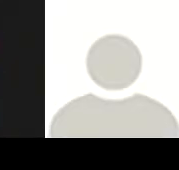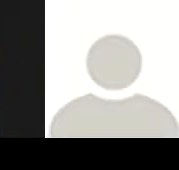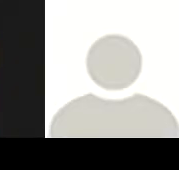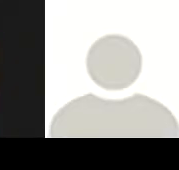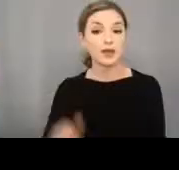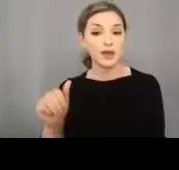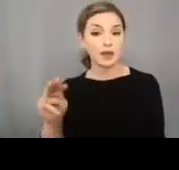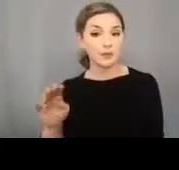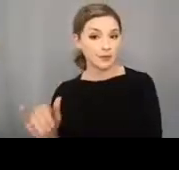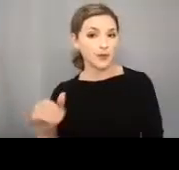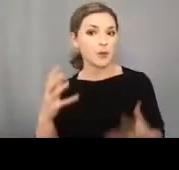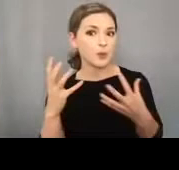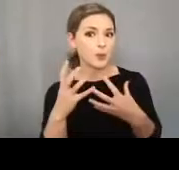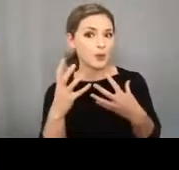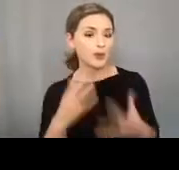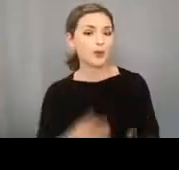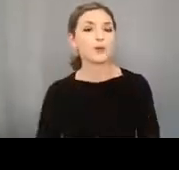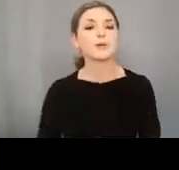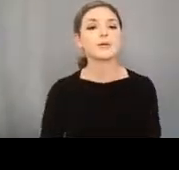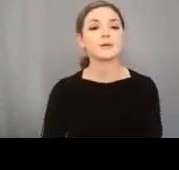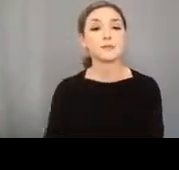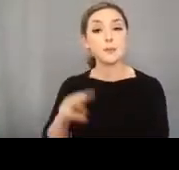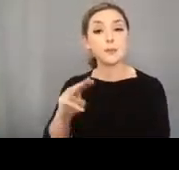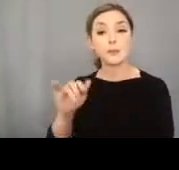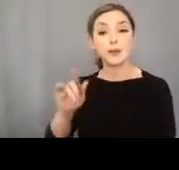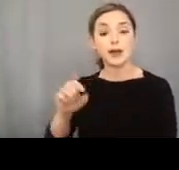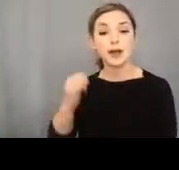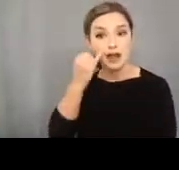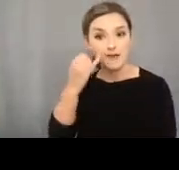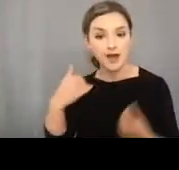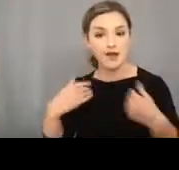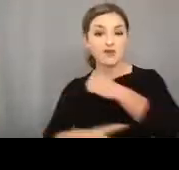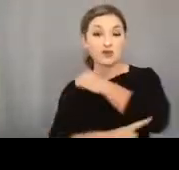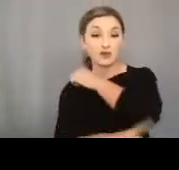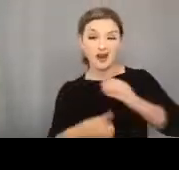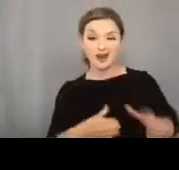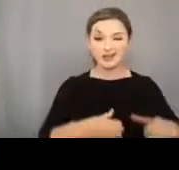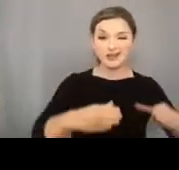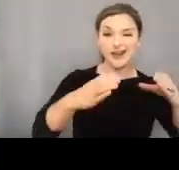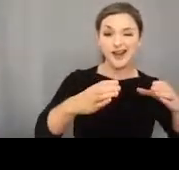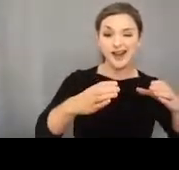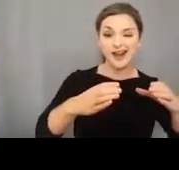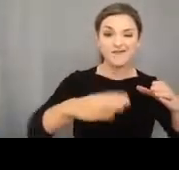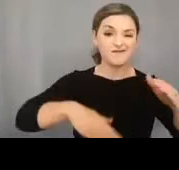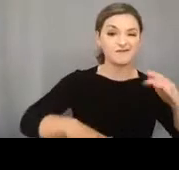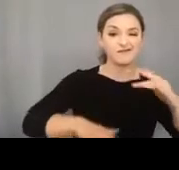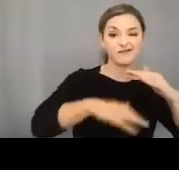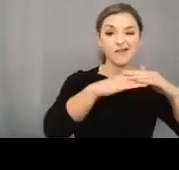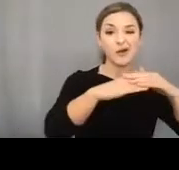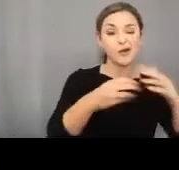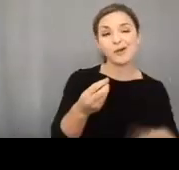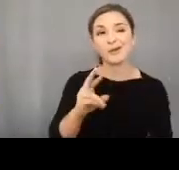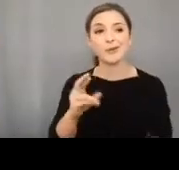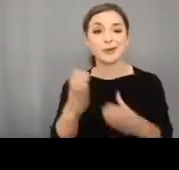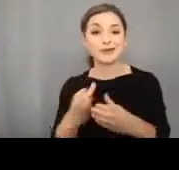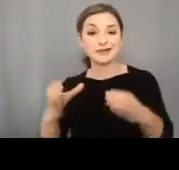If there's overflowing trash can, or if there's a bathroom where the sink's plugged up, those calls would come here